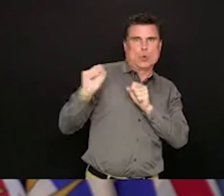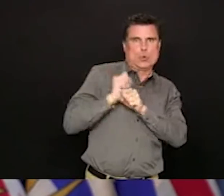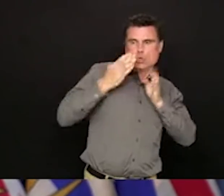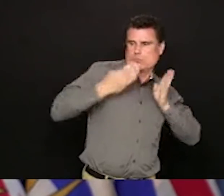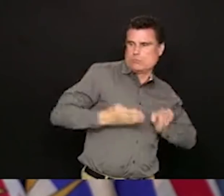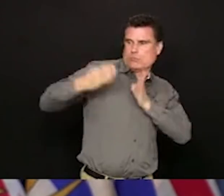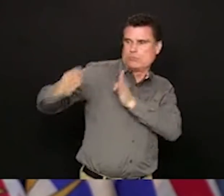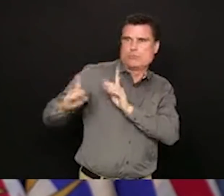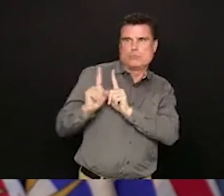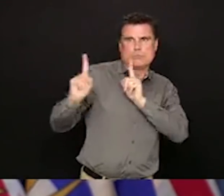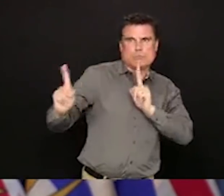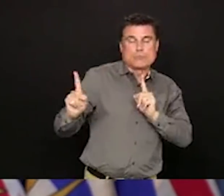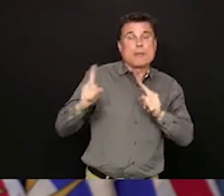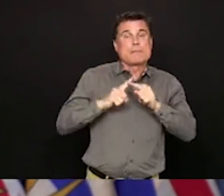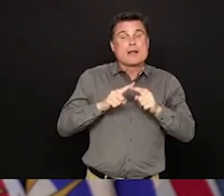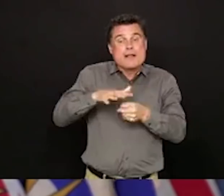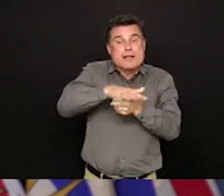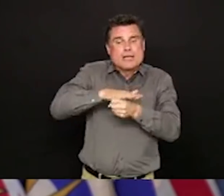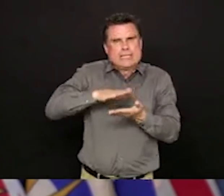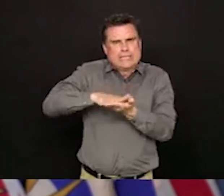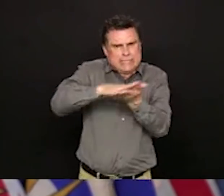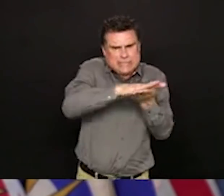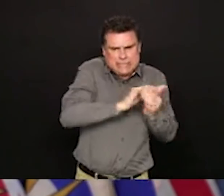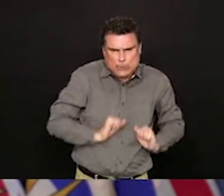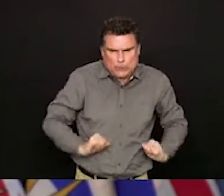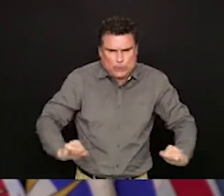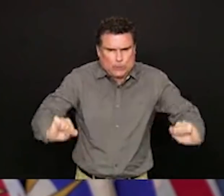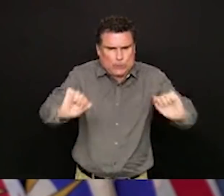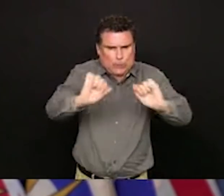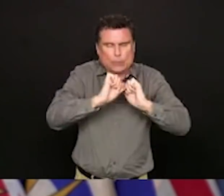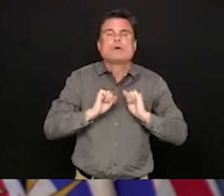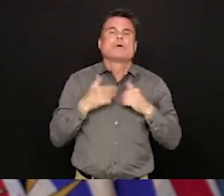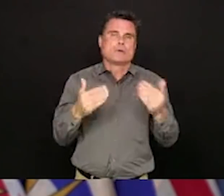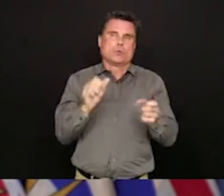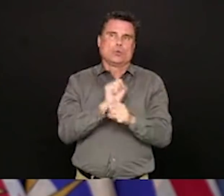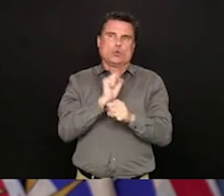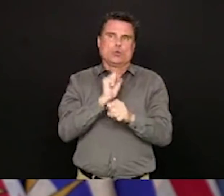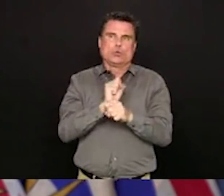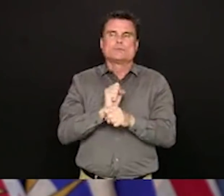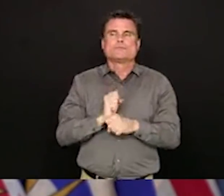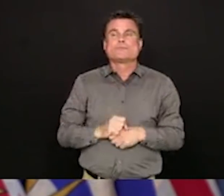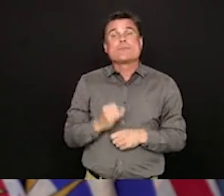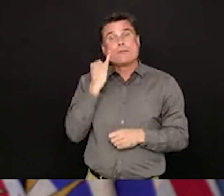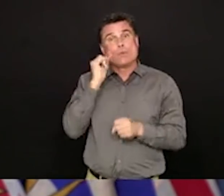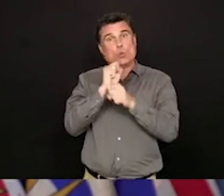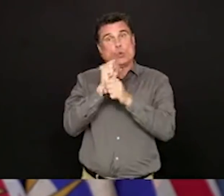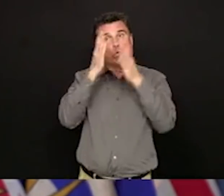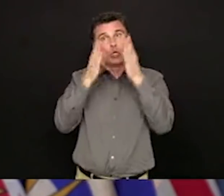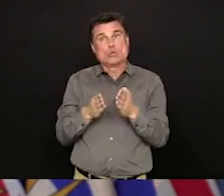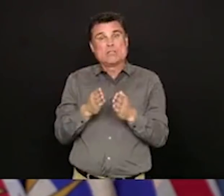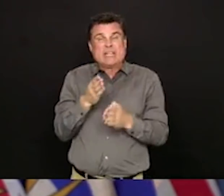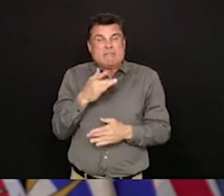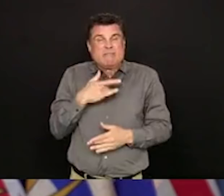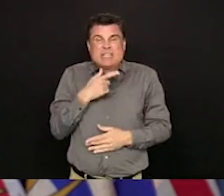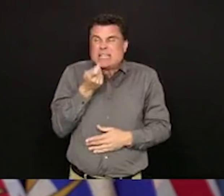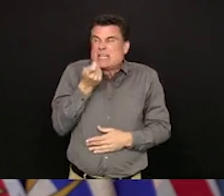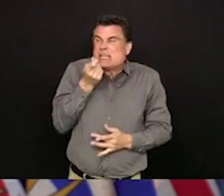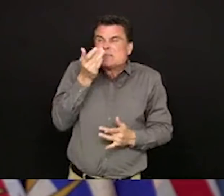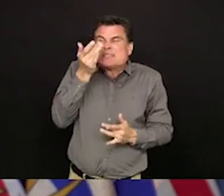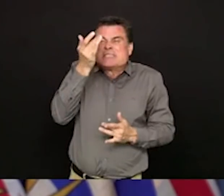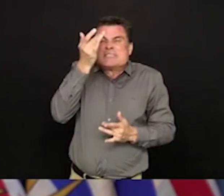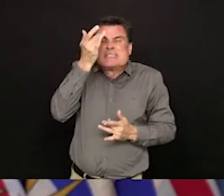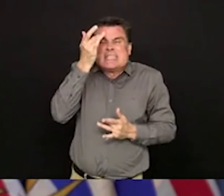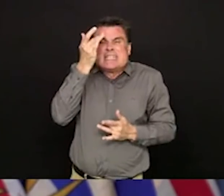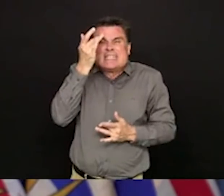every business that is open in the event that an outbreak should occur, so that we can detect them early. We can remove people from